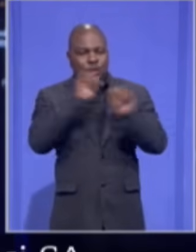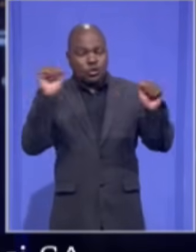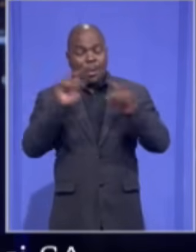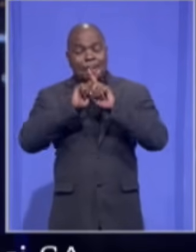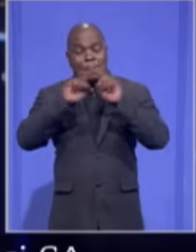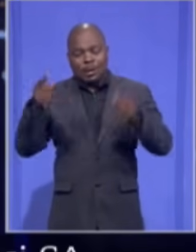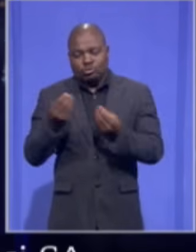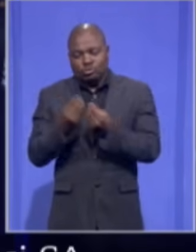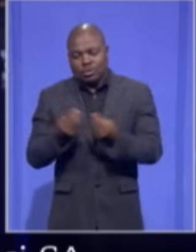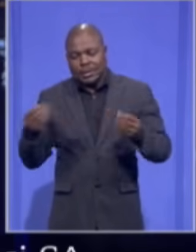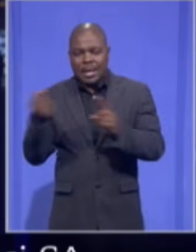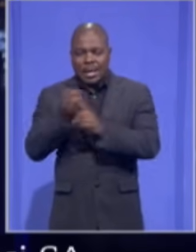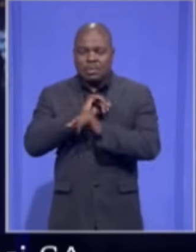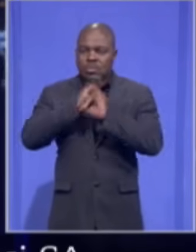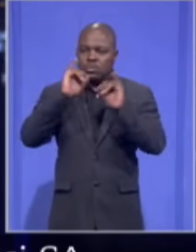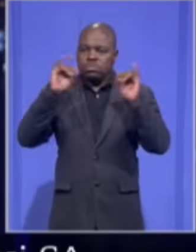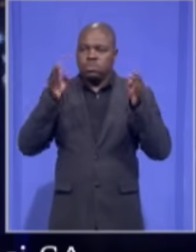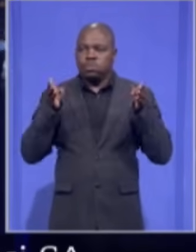ntse e tota.